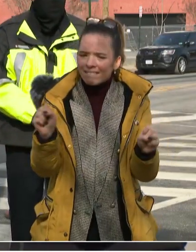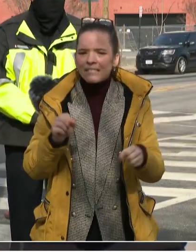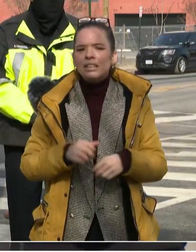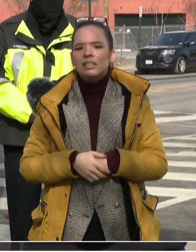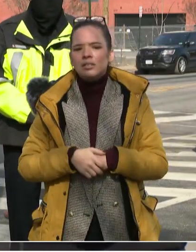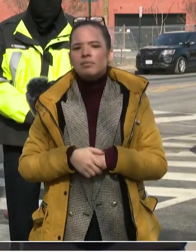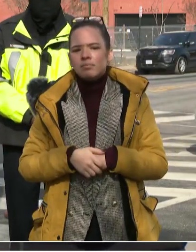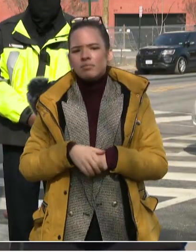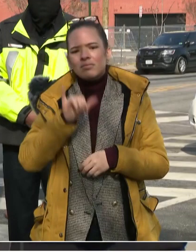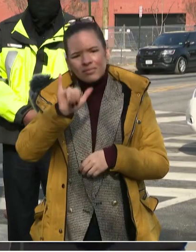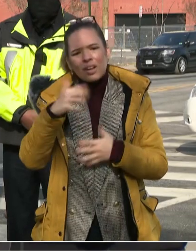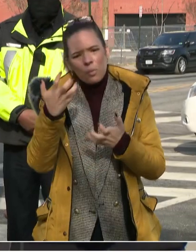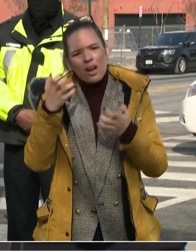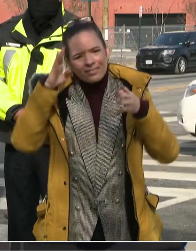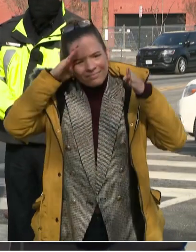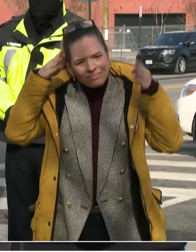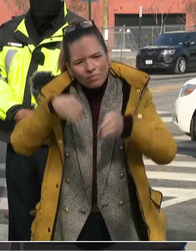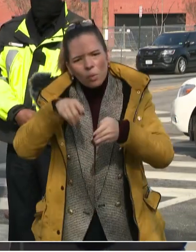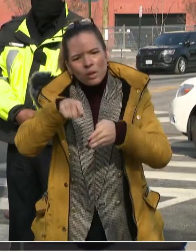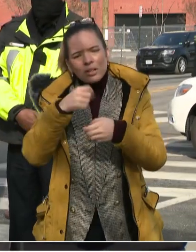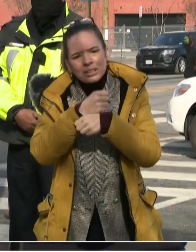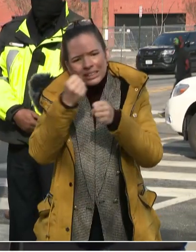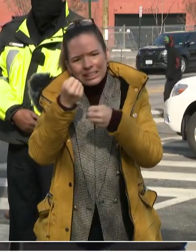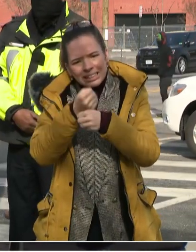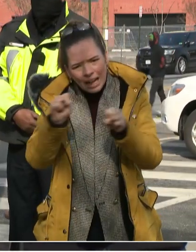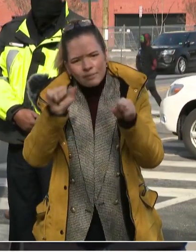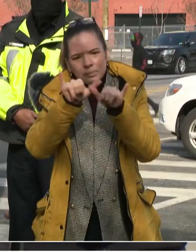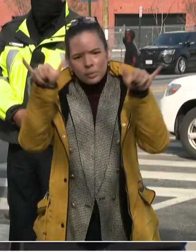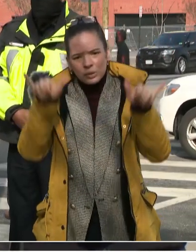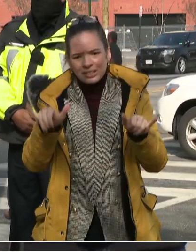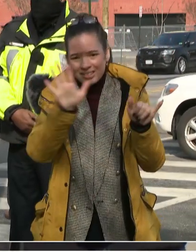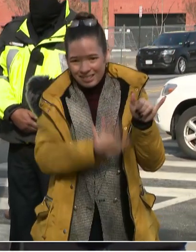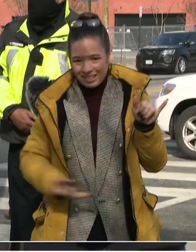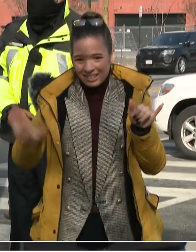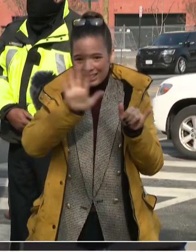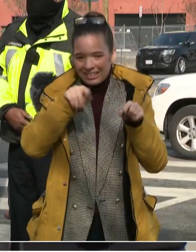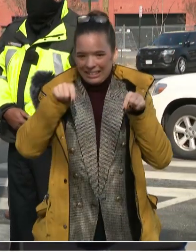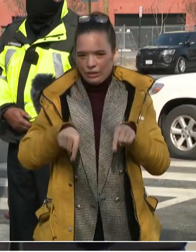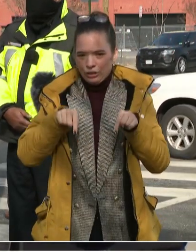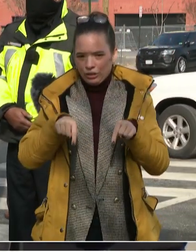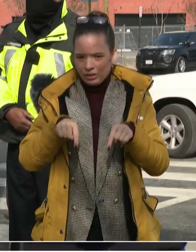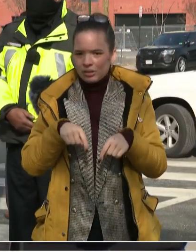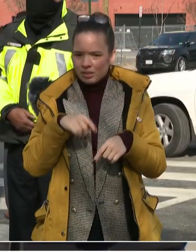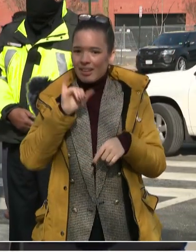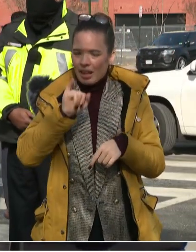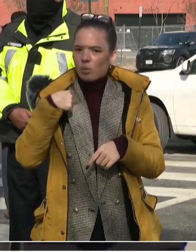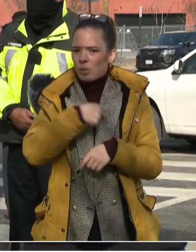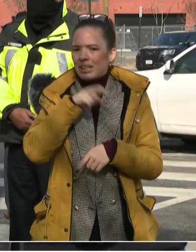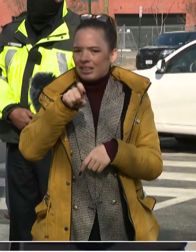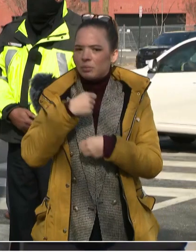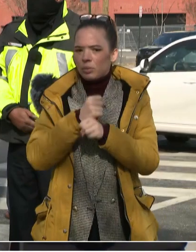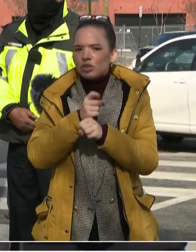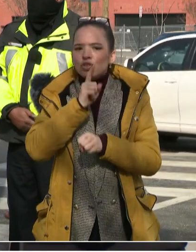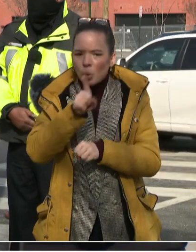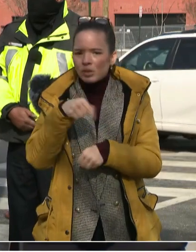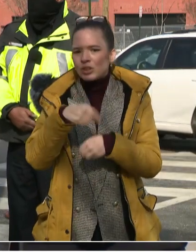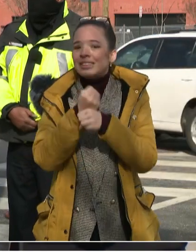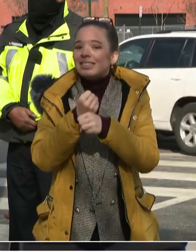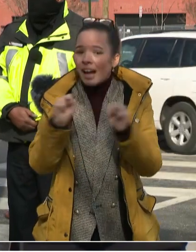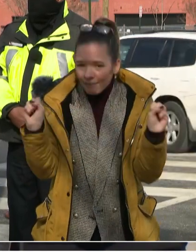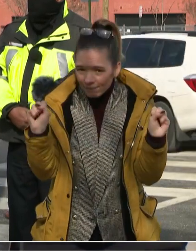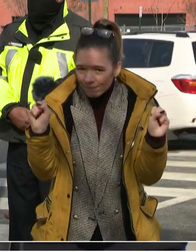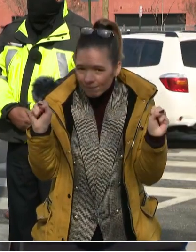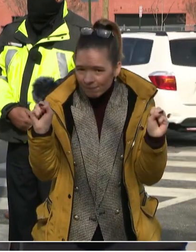every part of our ecosystem doing what it needs to do to keep our communities safe. With that, I want to turn